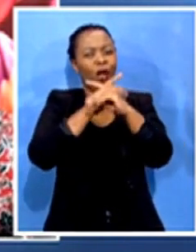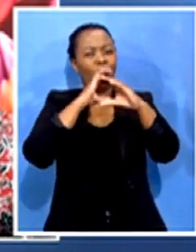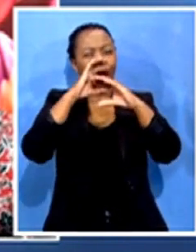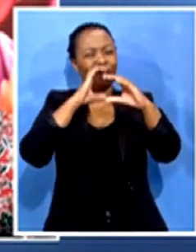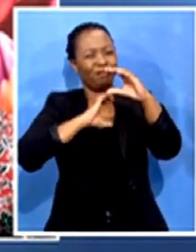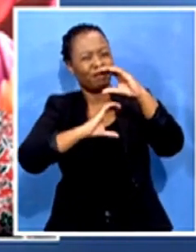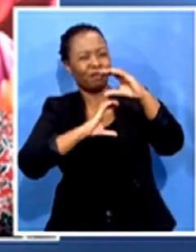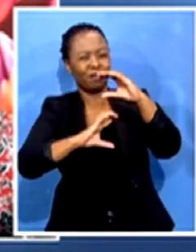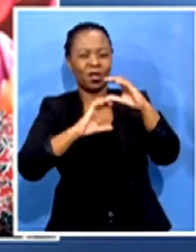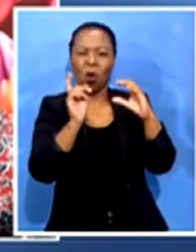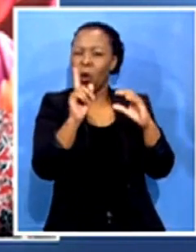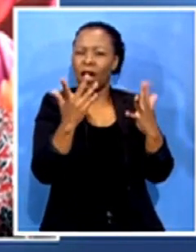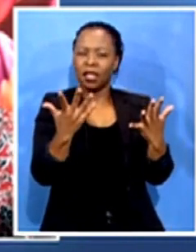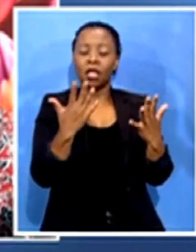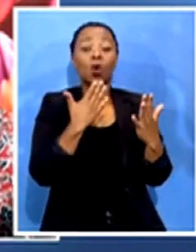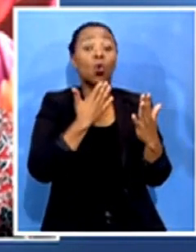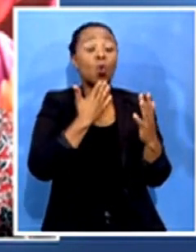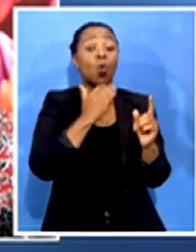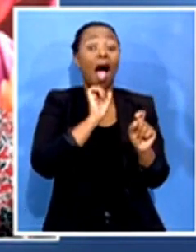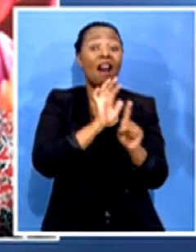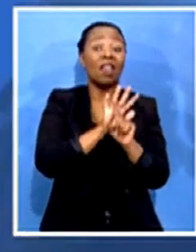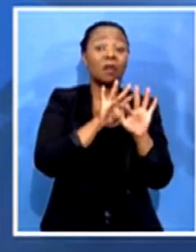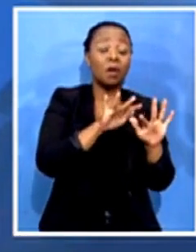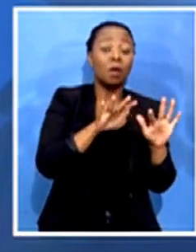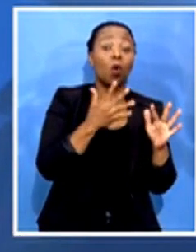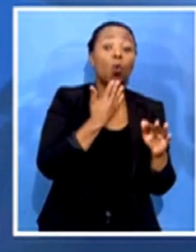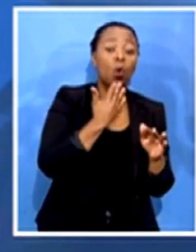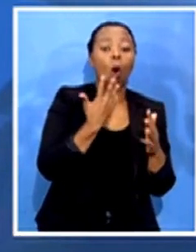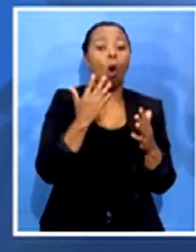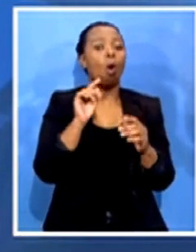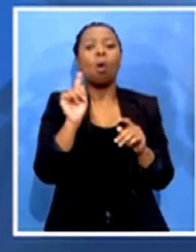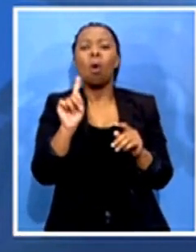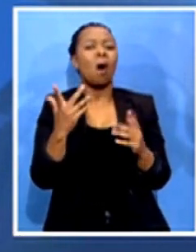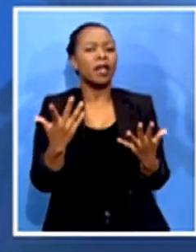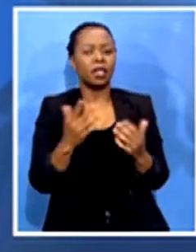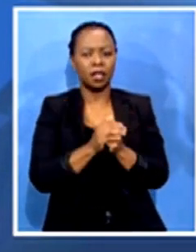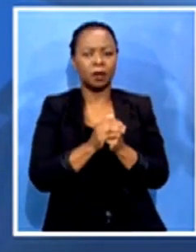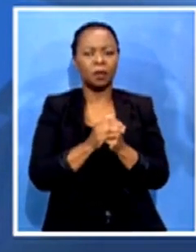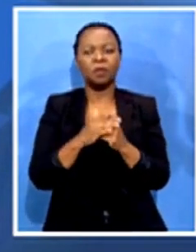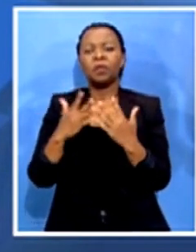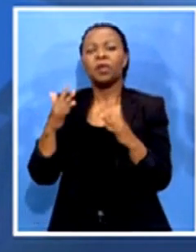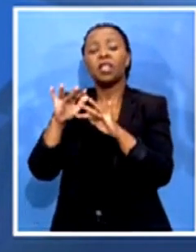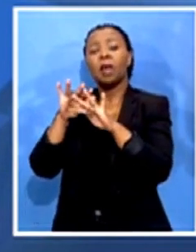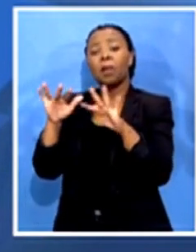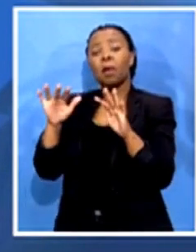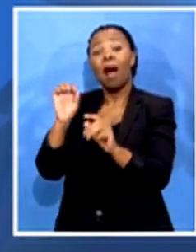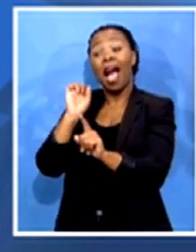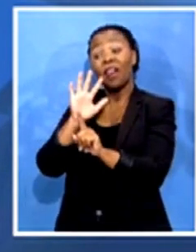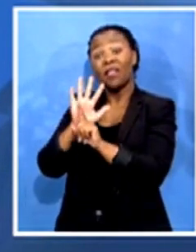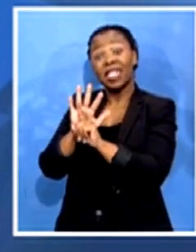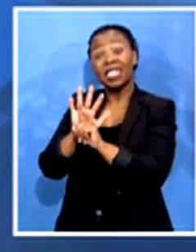affected people? The affected people would only be temporary disabled